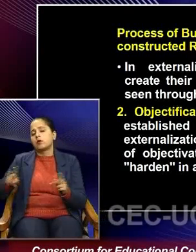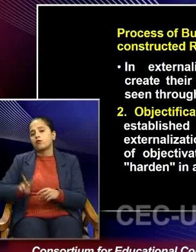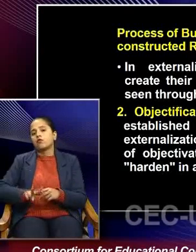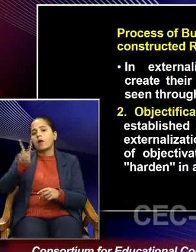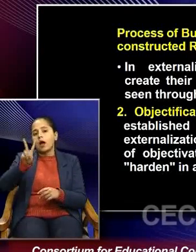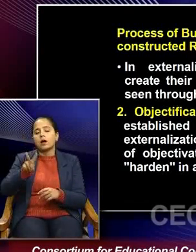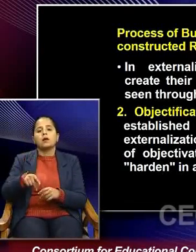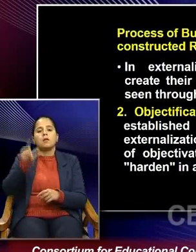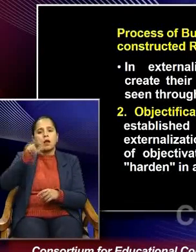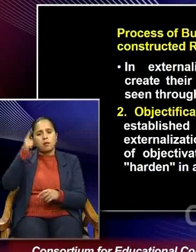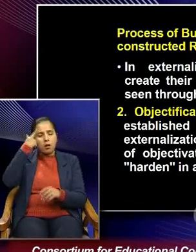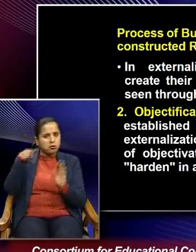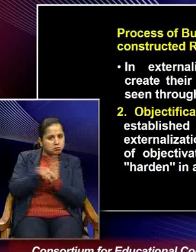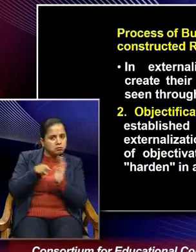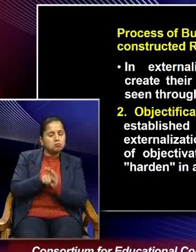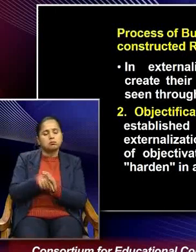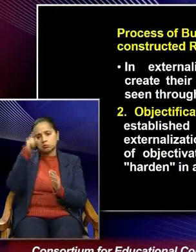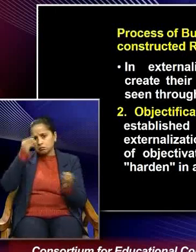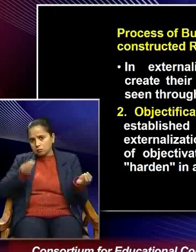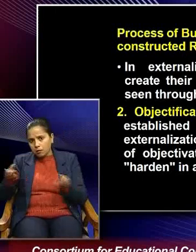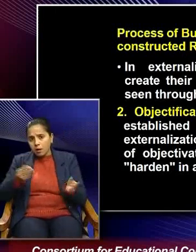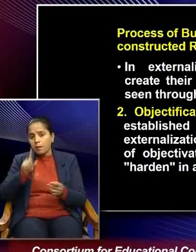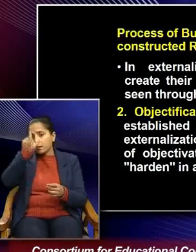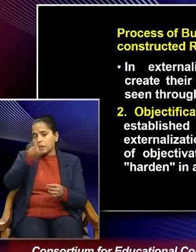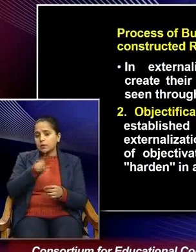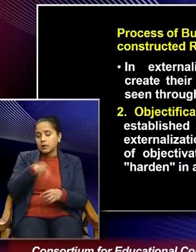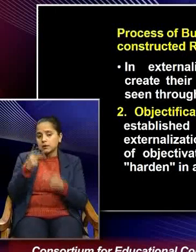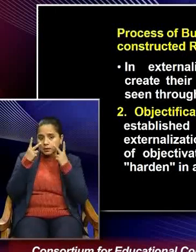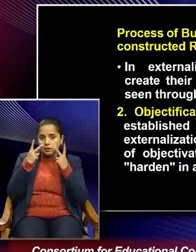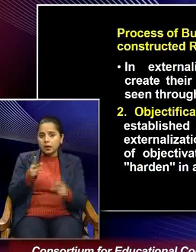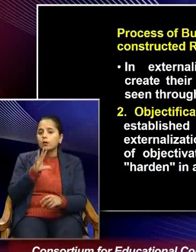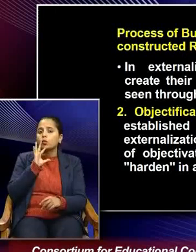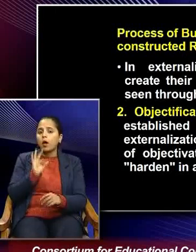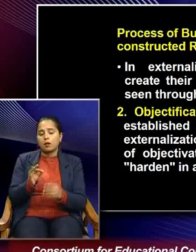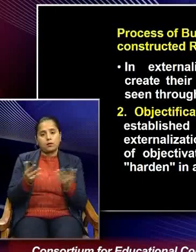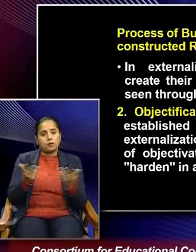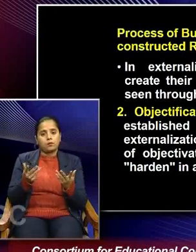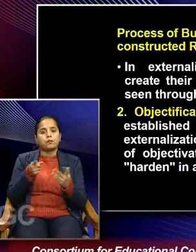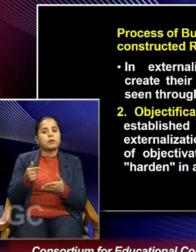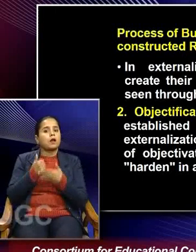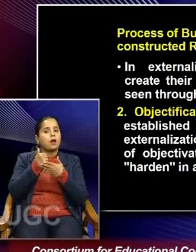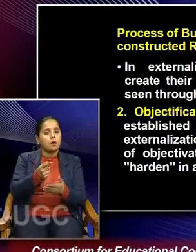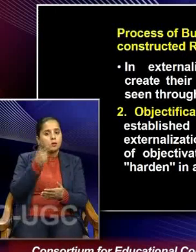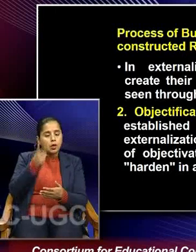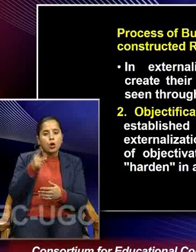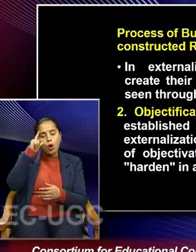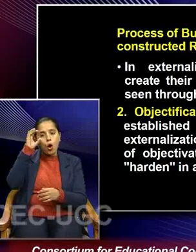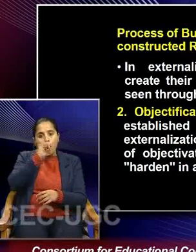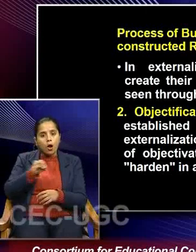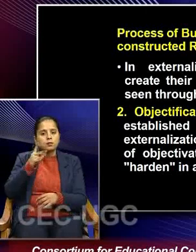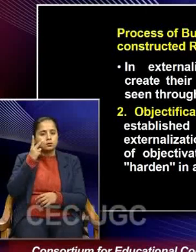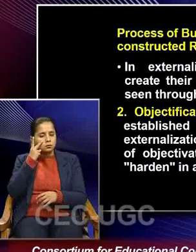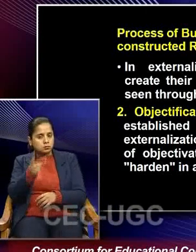values, prejudices, but one needs to see the reality with the help of an objective